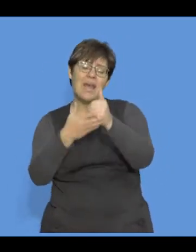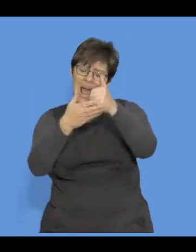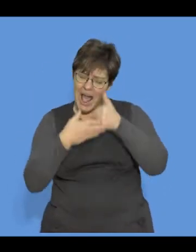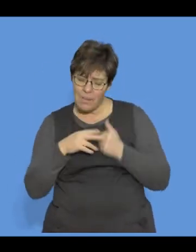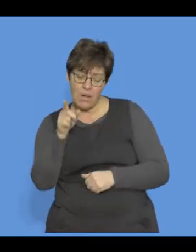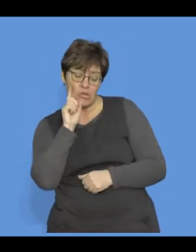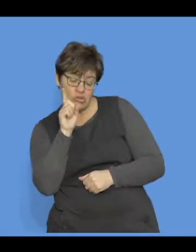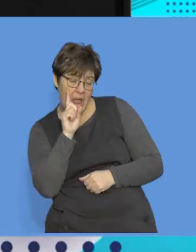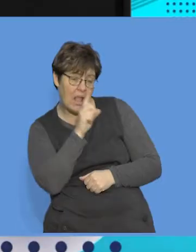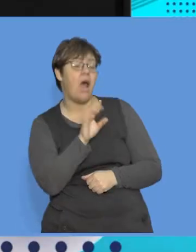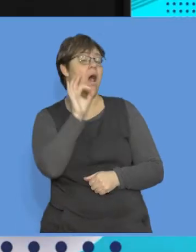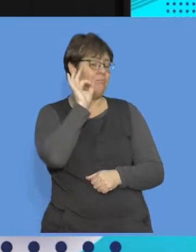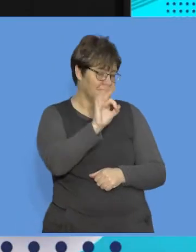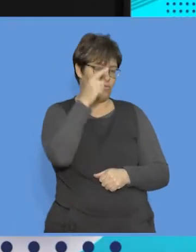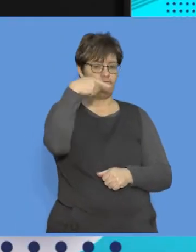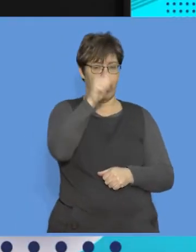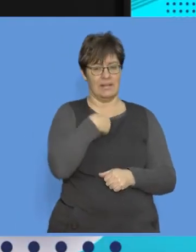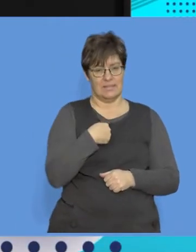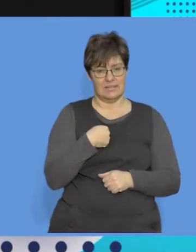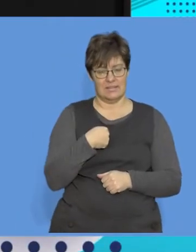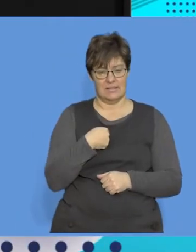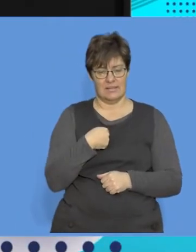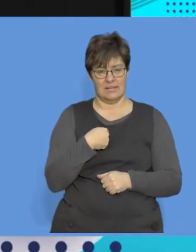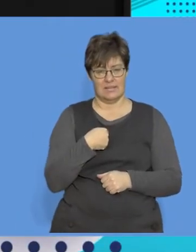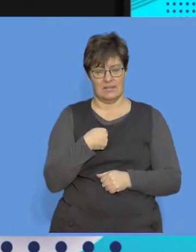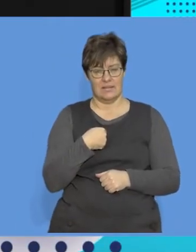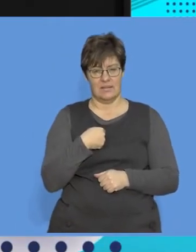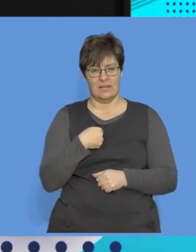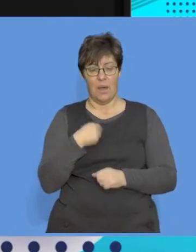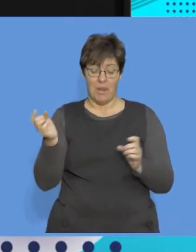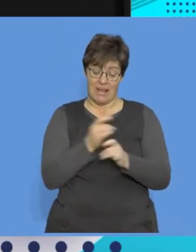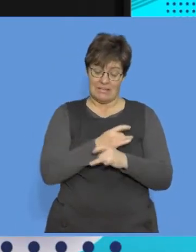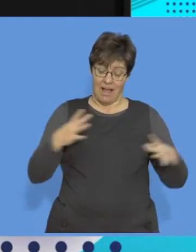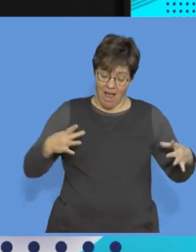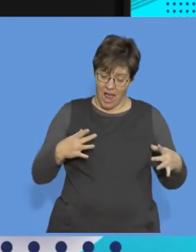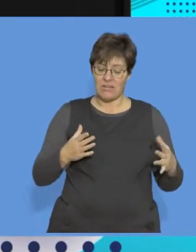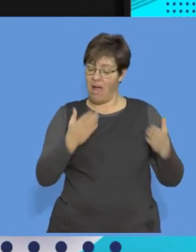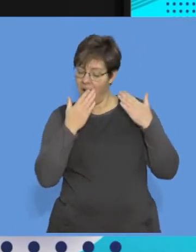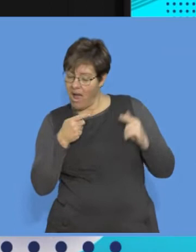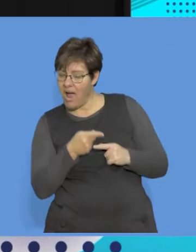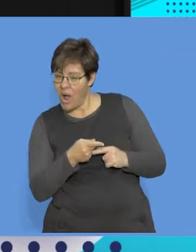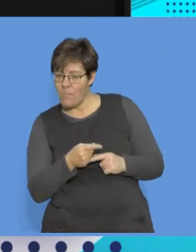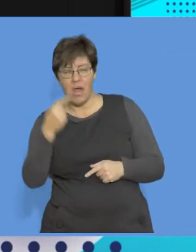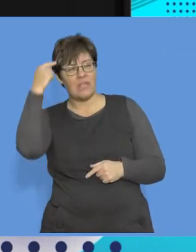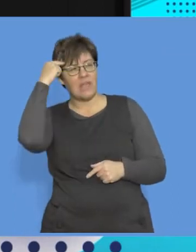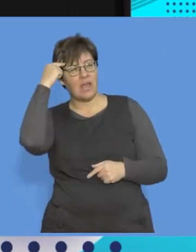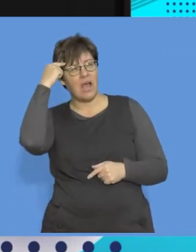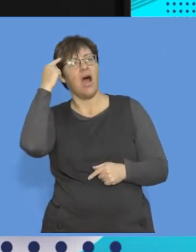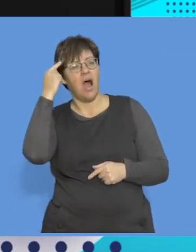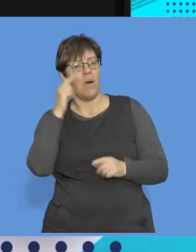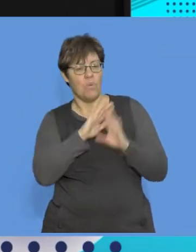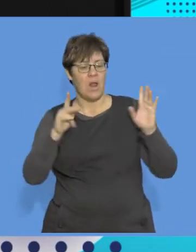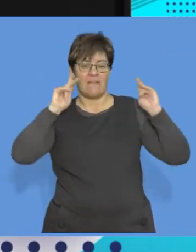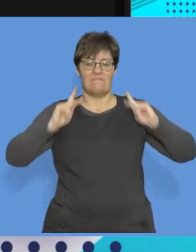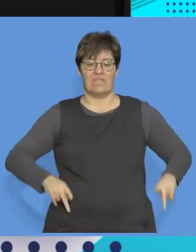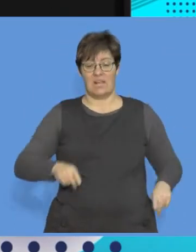on the right track. And so in this sort of starting position, we're starting to think more like physicists. You